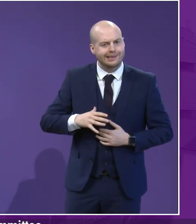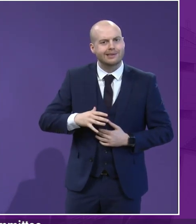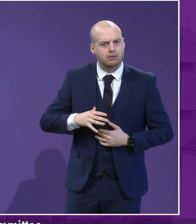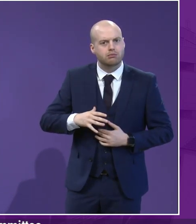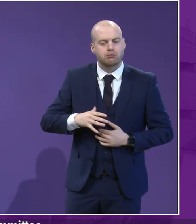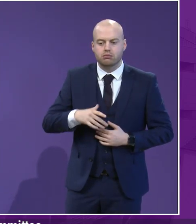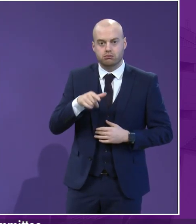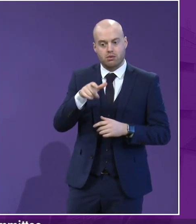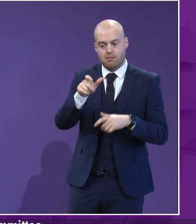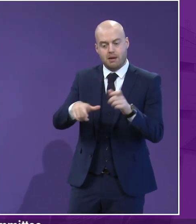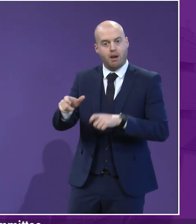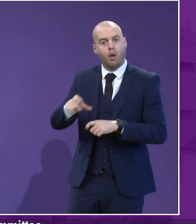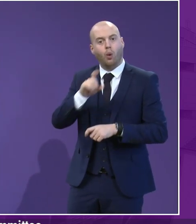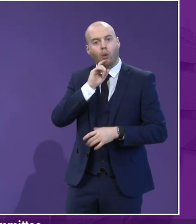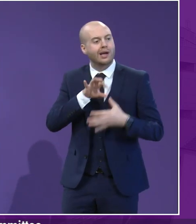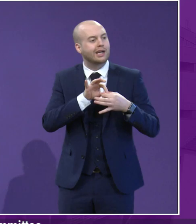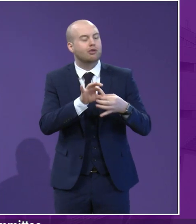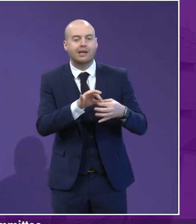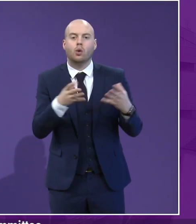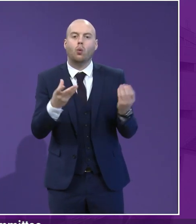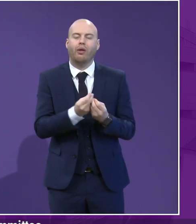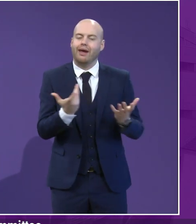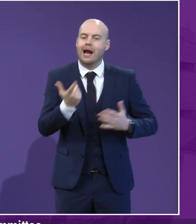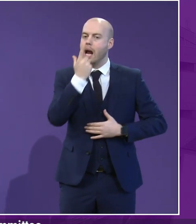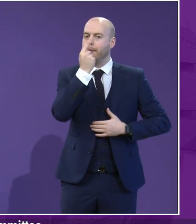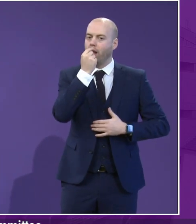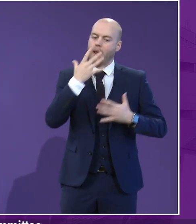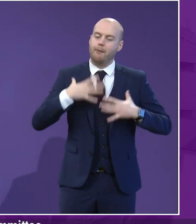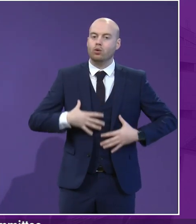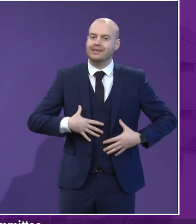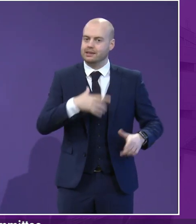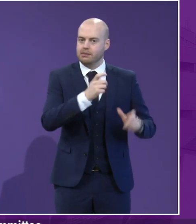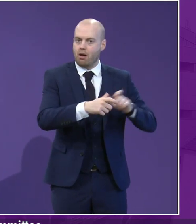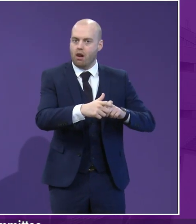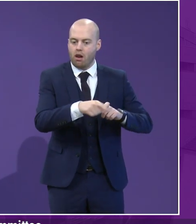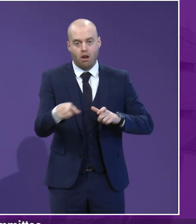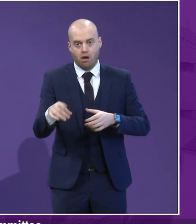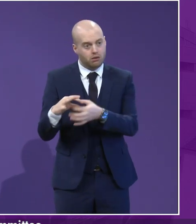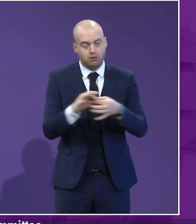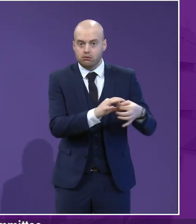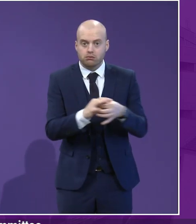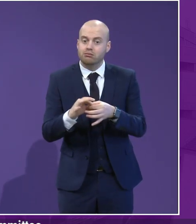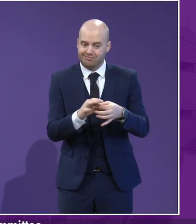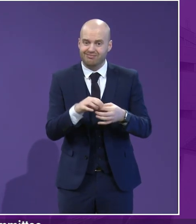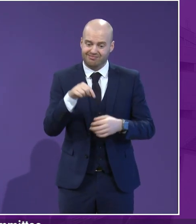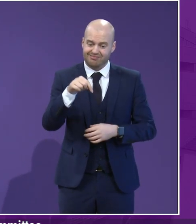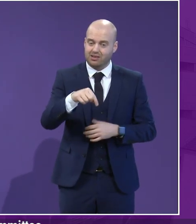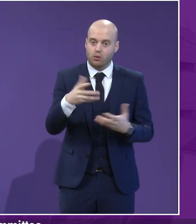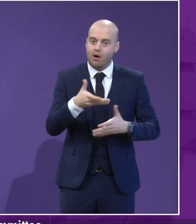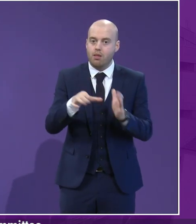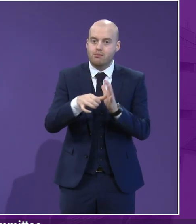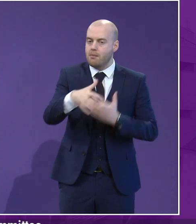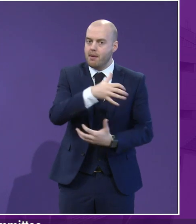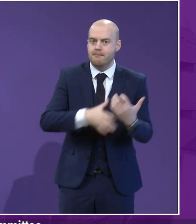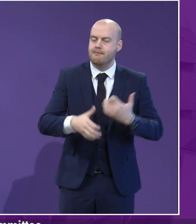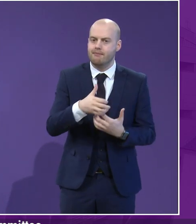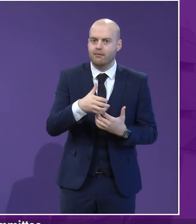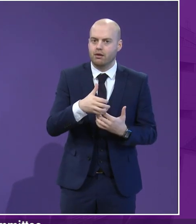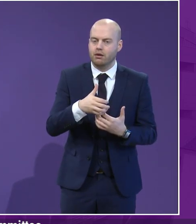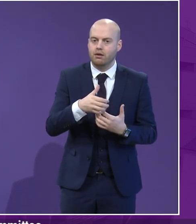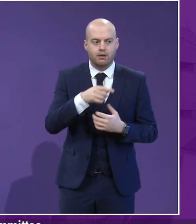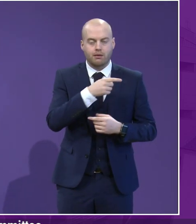the difficulties that people with different impairments encounter go back in higher education and in a lot of other